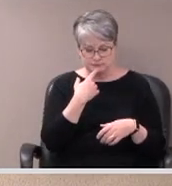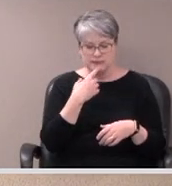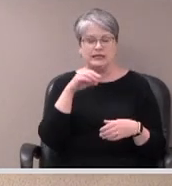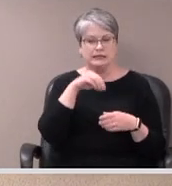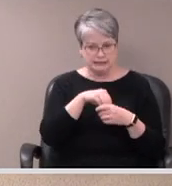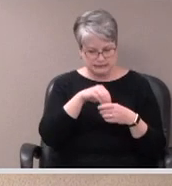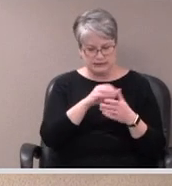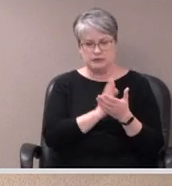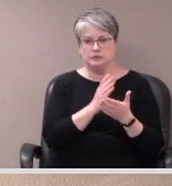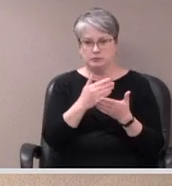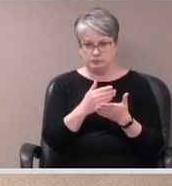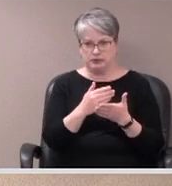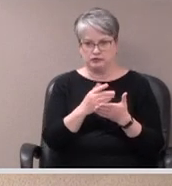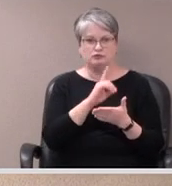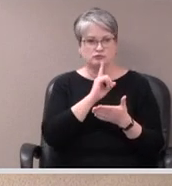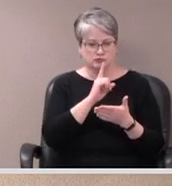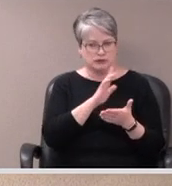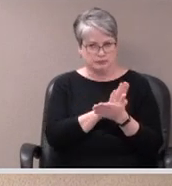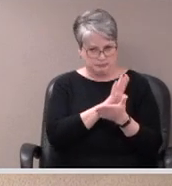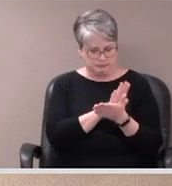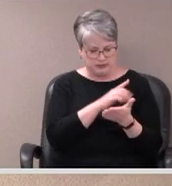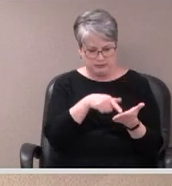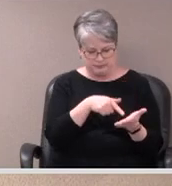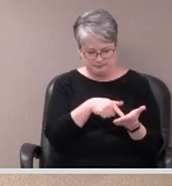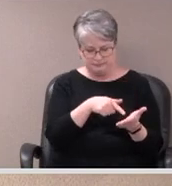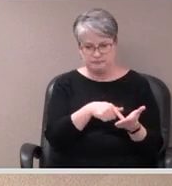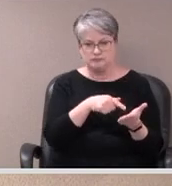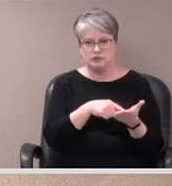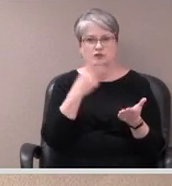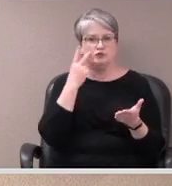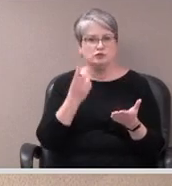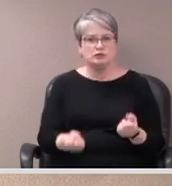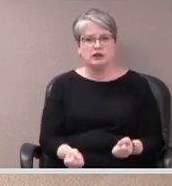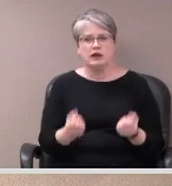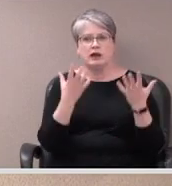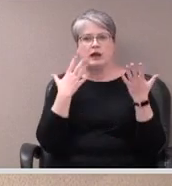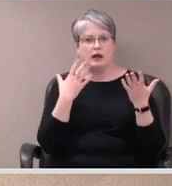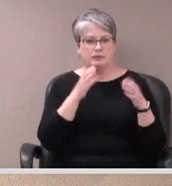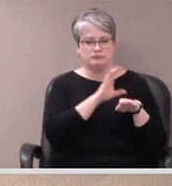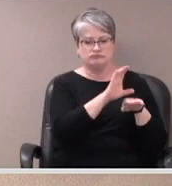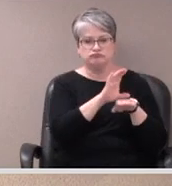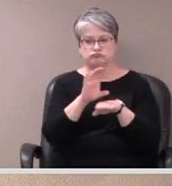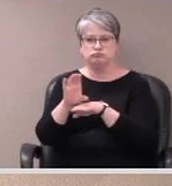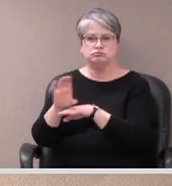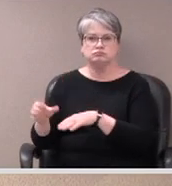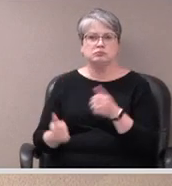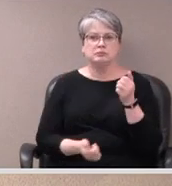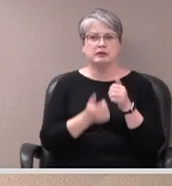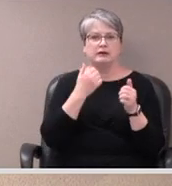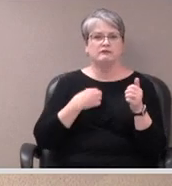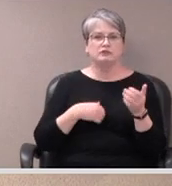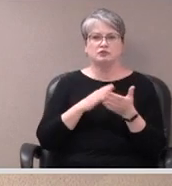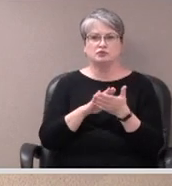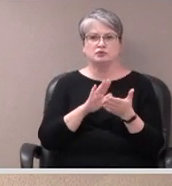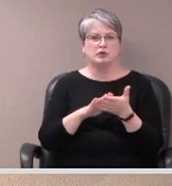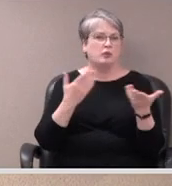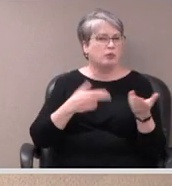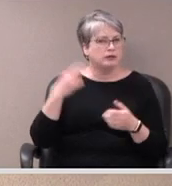budget actual document, you'll see how much is allocated to each school and what their historical